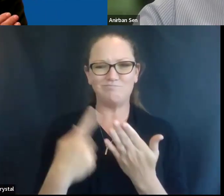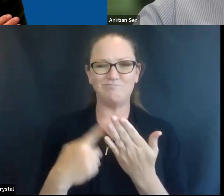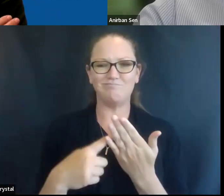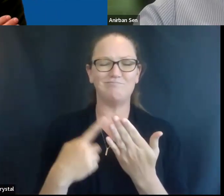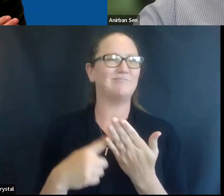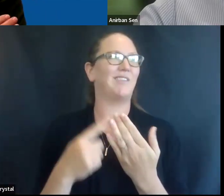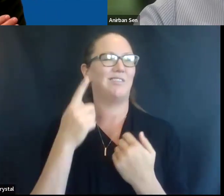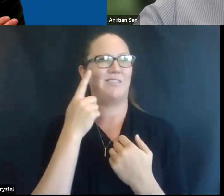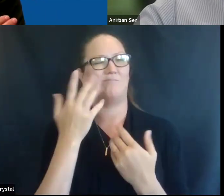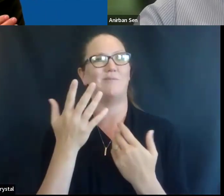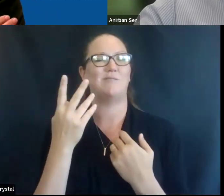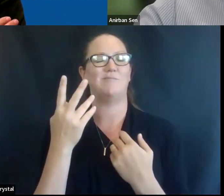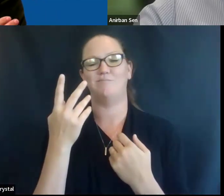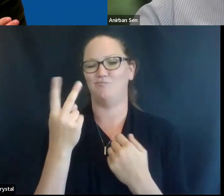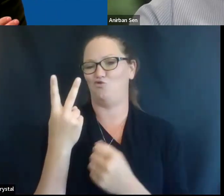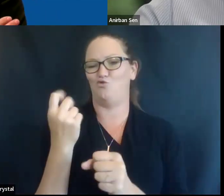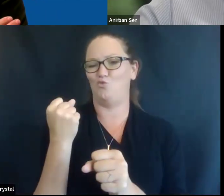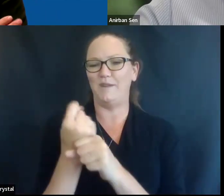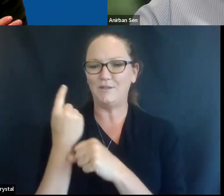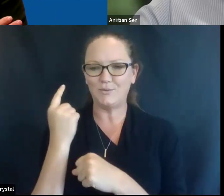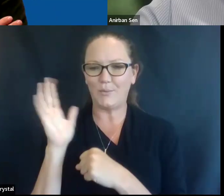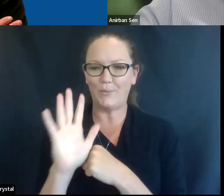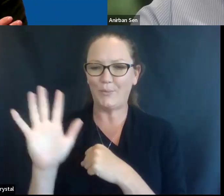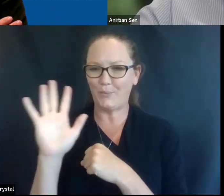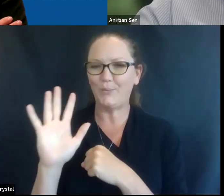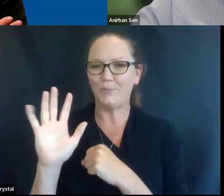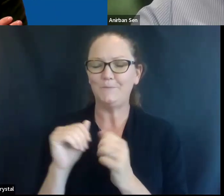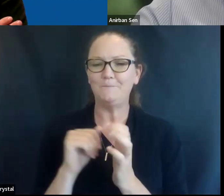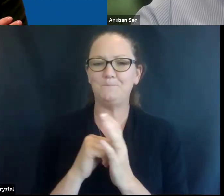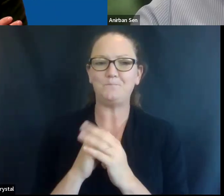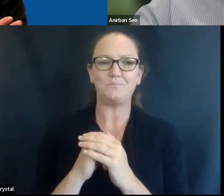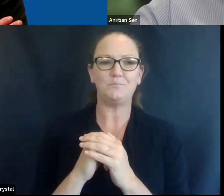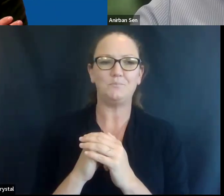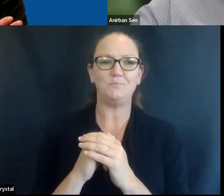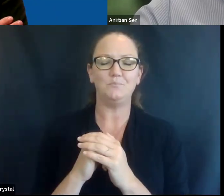year and a half ago, 2 years ago, probably, when we were doing